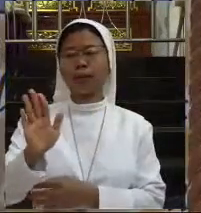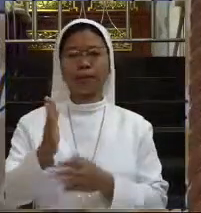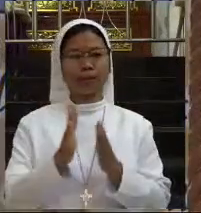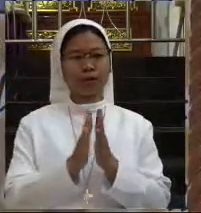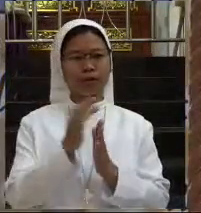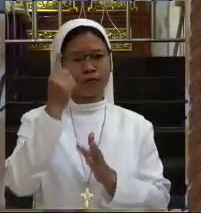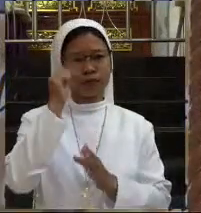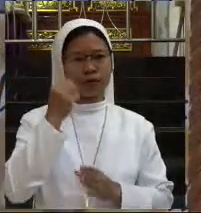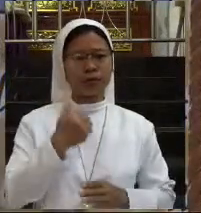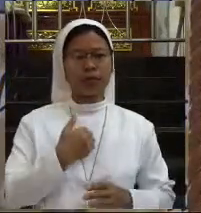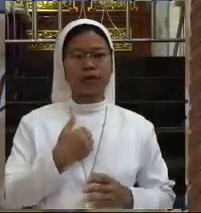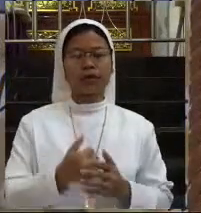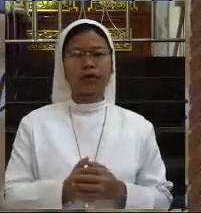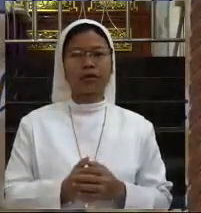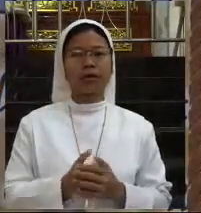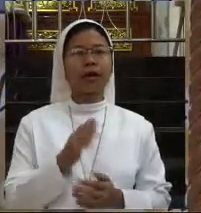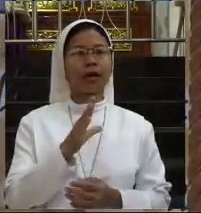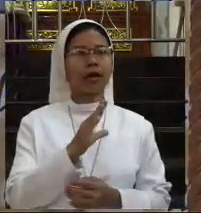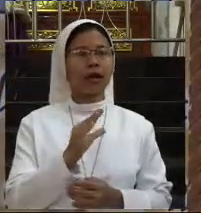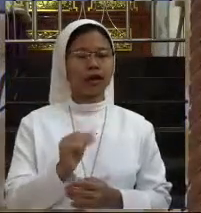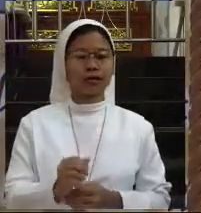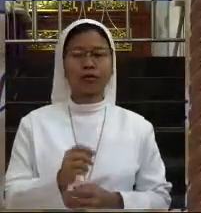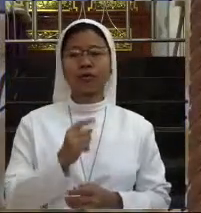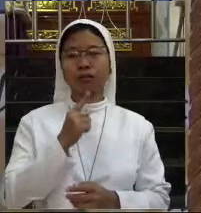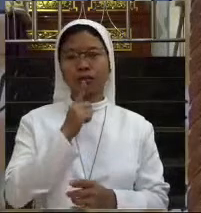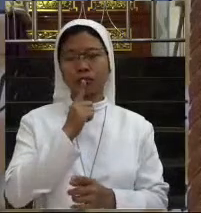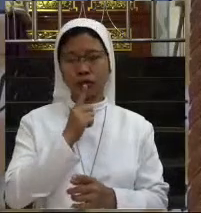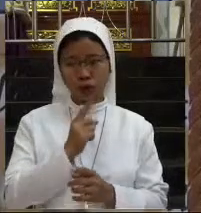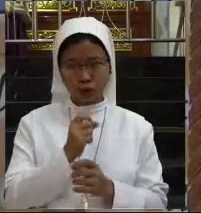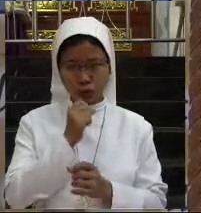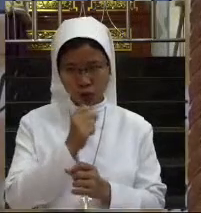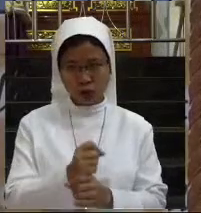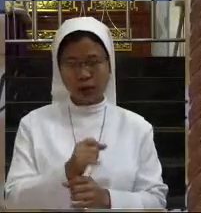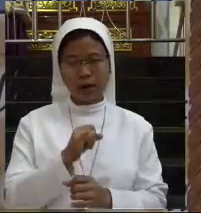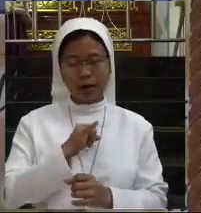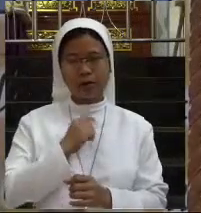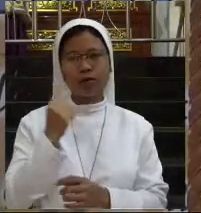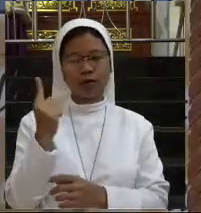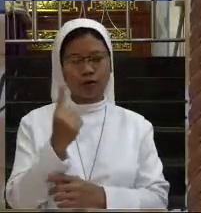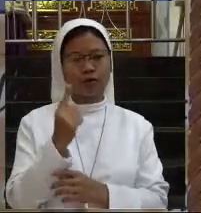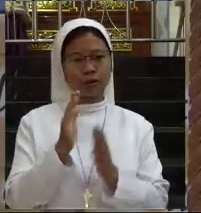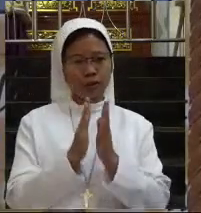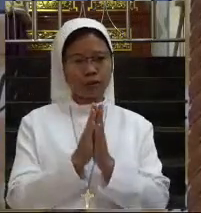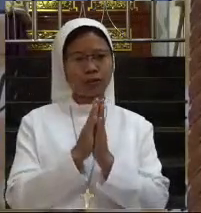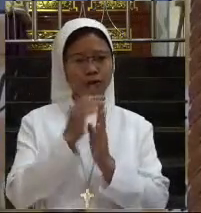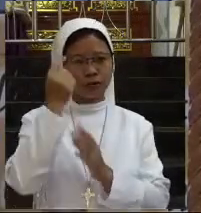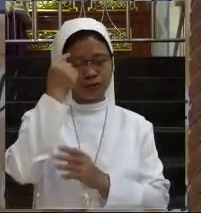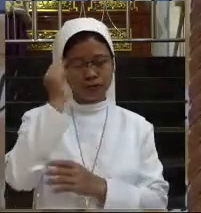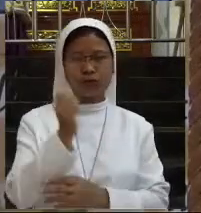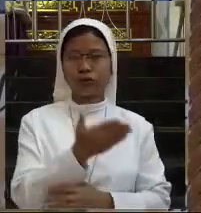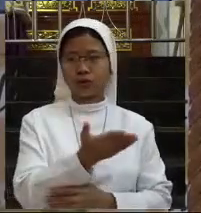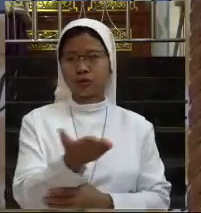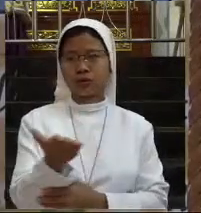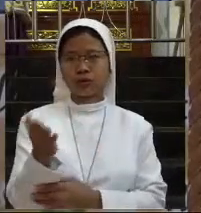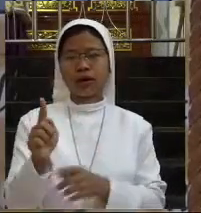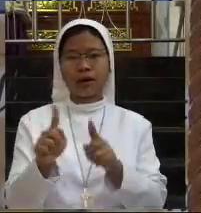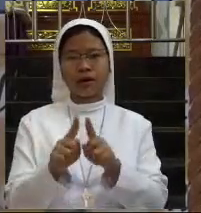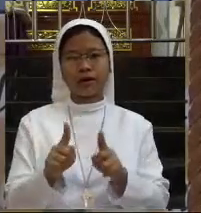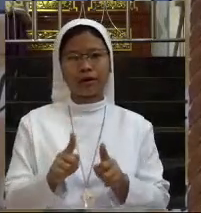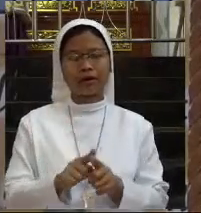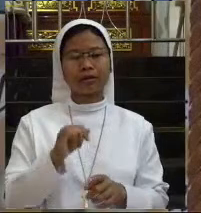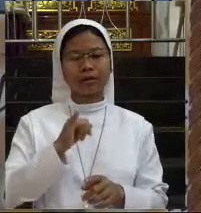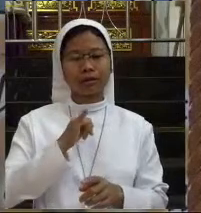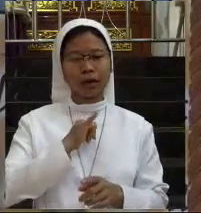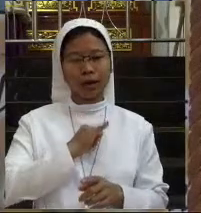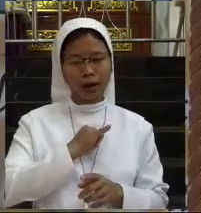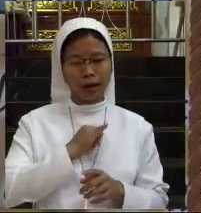kind support. And be assured on my part that you are always in my intentions as I lift up the host and